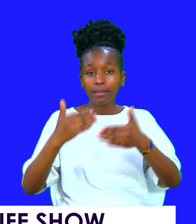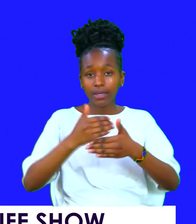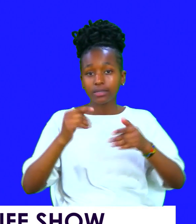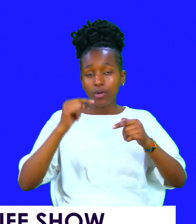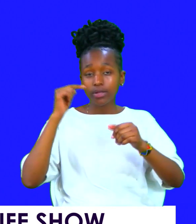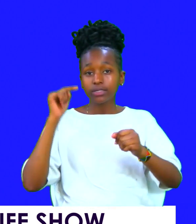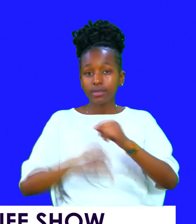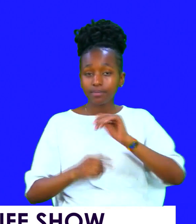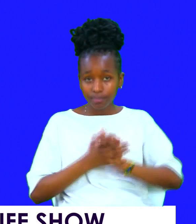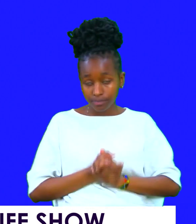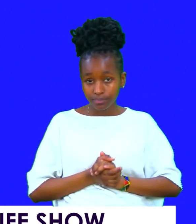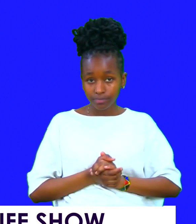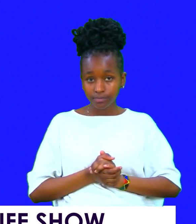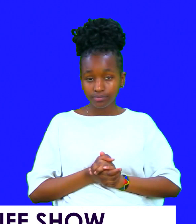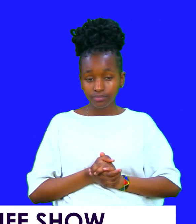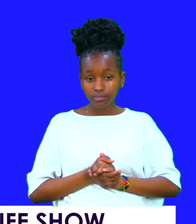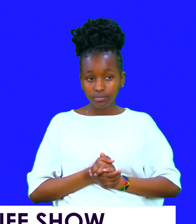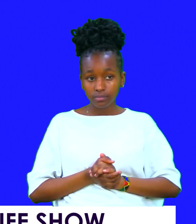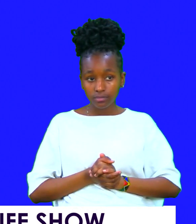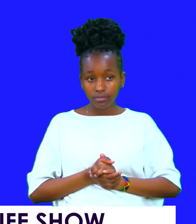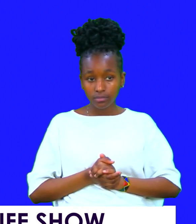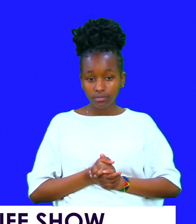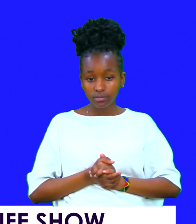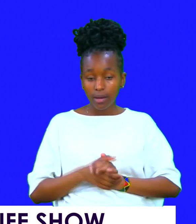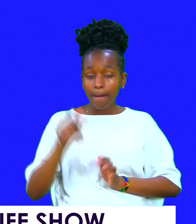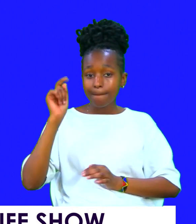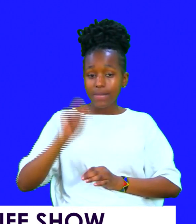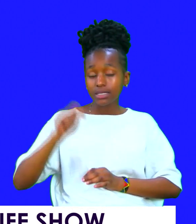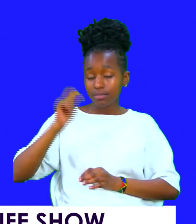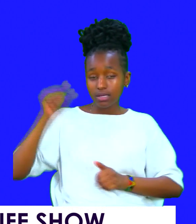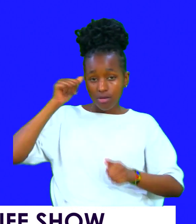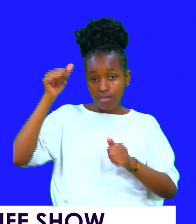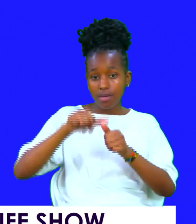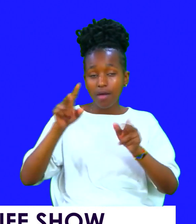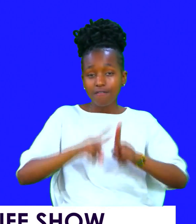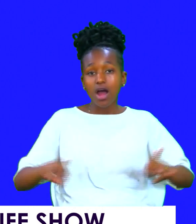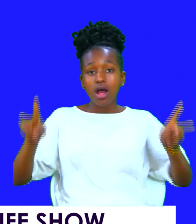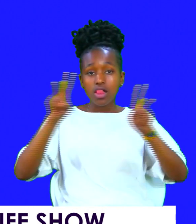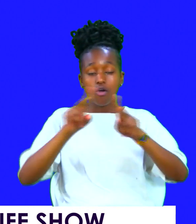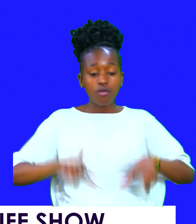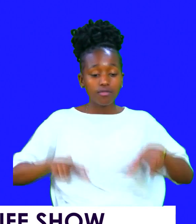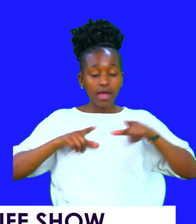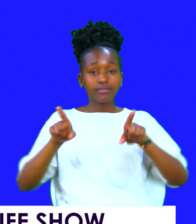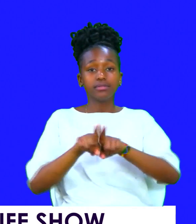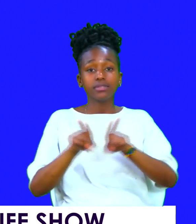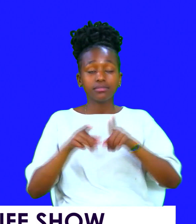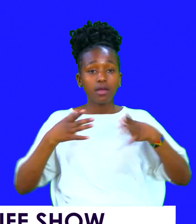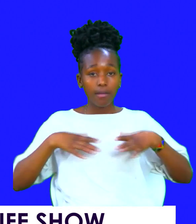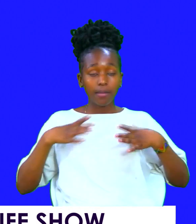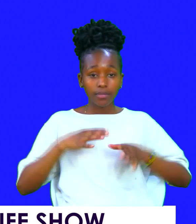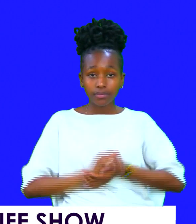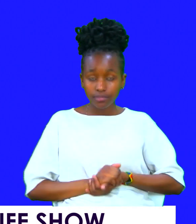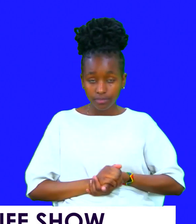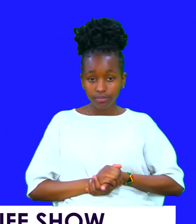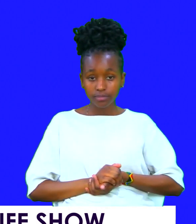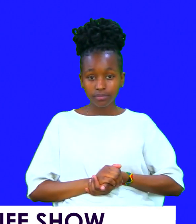Make it deliberate to start looking at values of humanity, values of life. Make it a deliberate